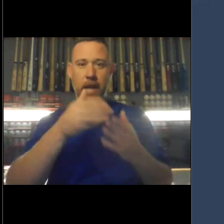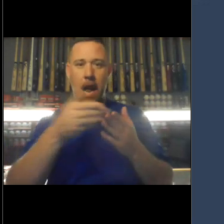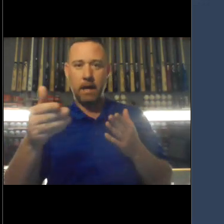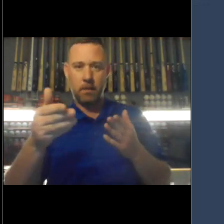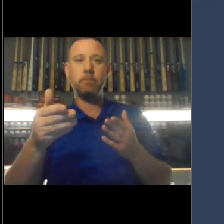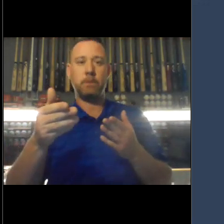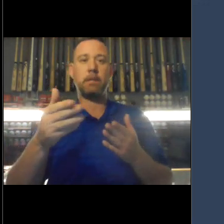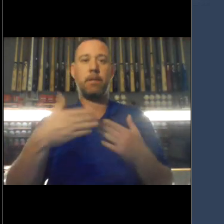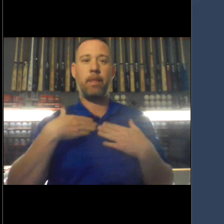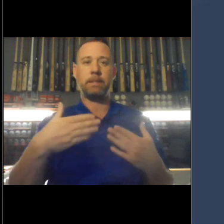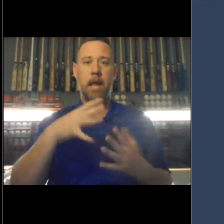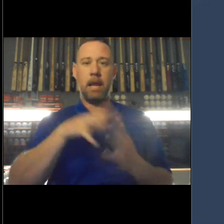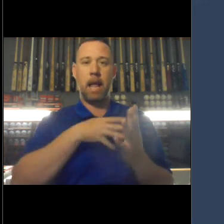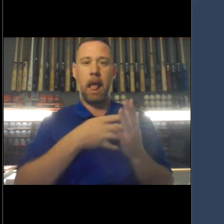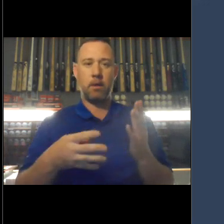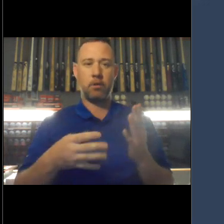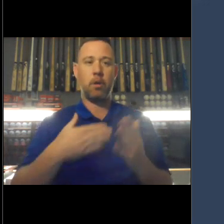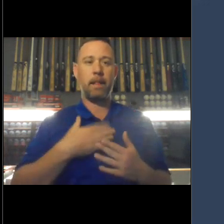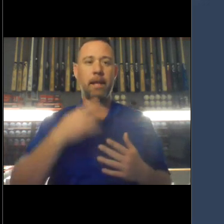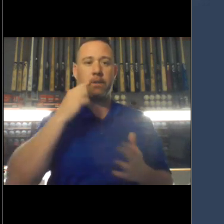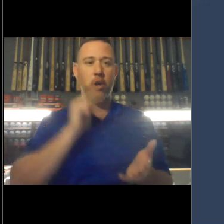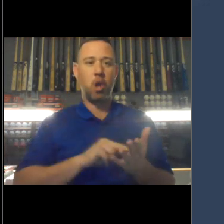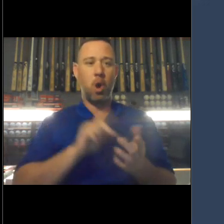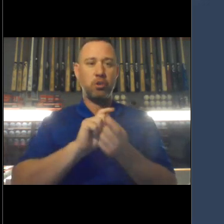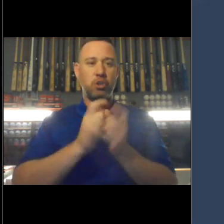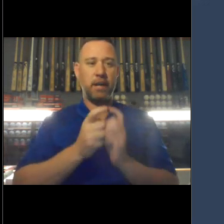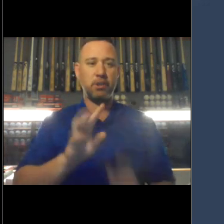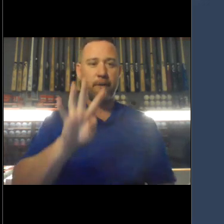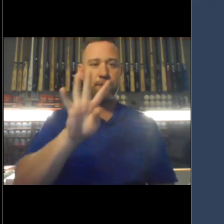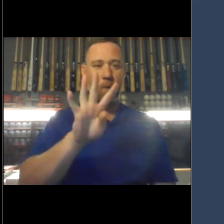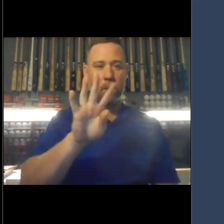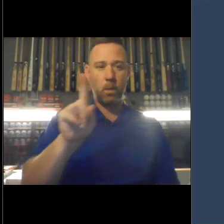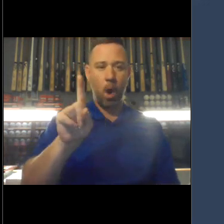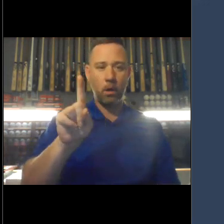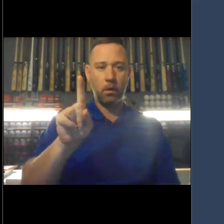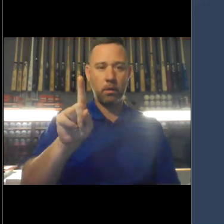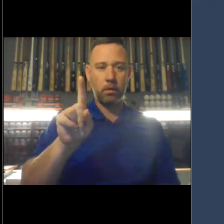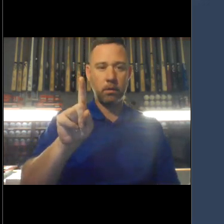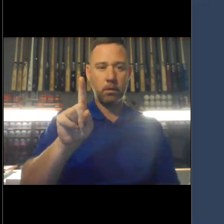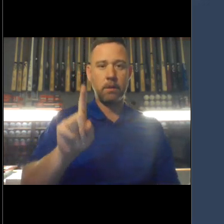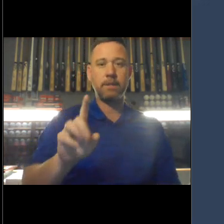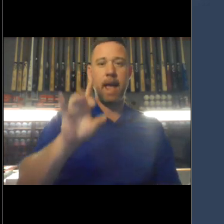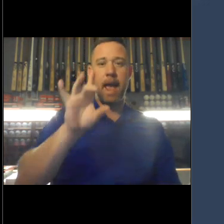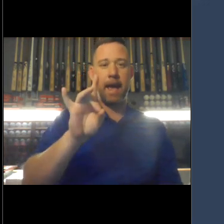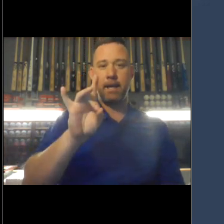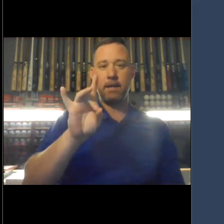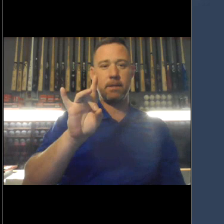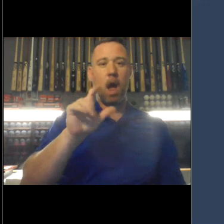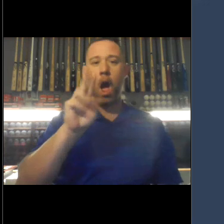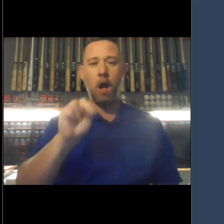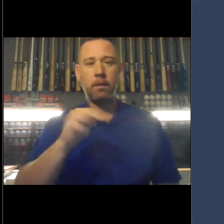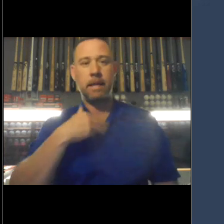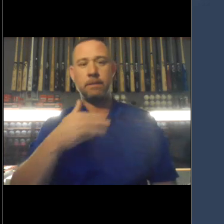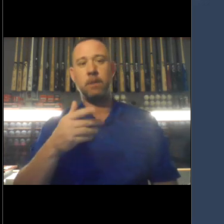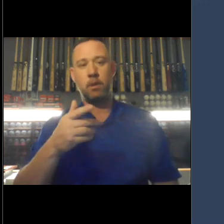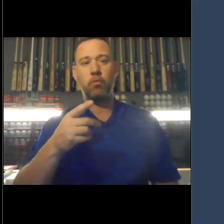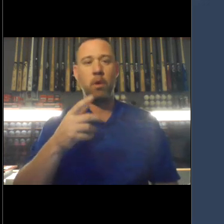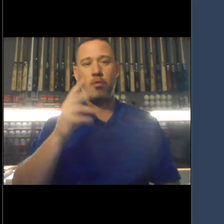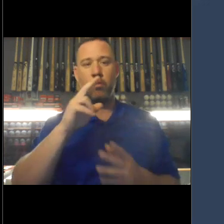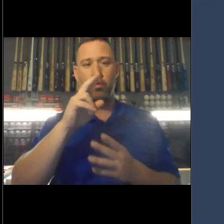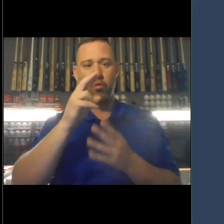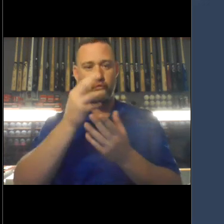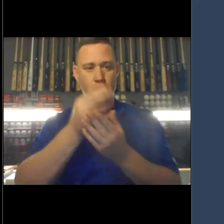consent calendar. Please note the changes to tab 41, as 8 uncontested resolutions of necessity were withdrawn